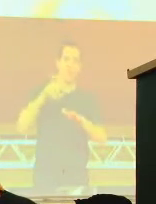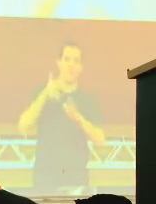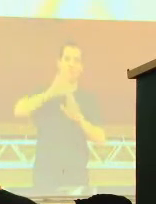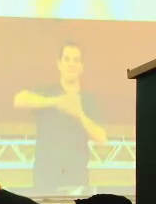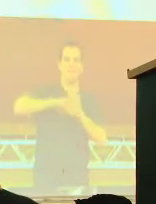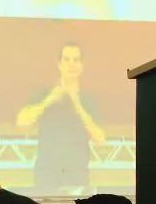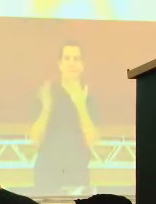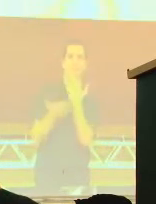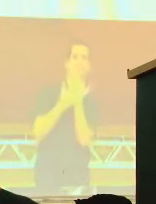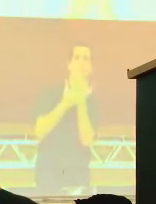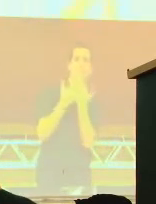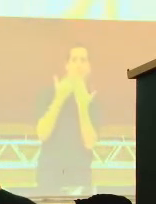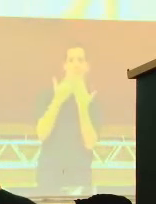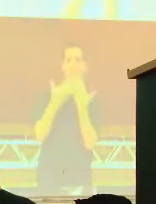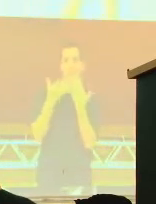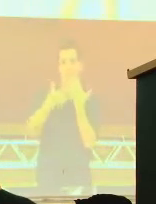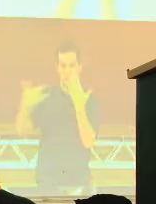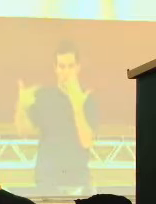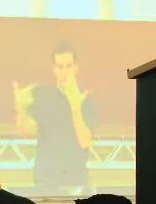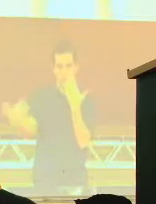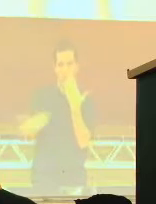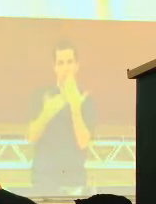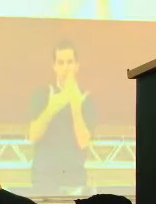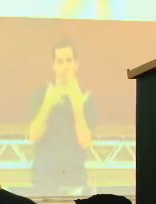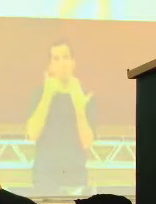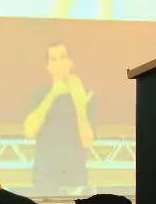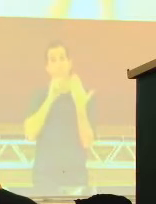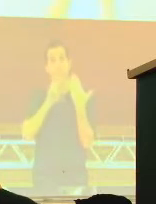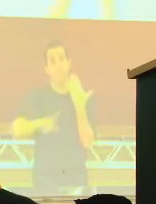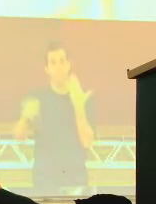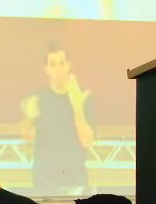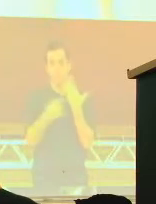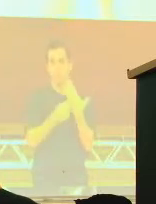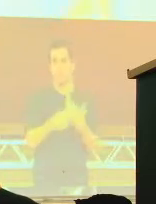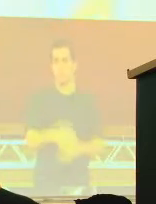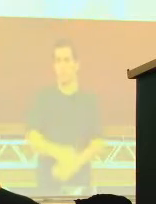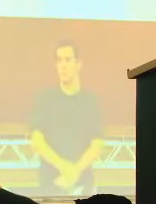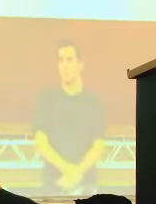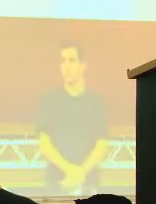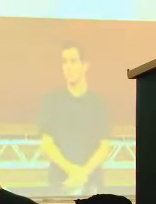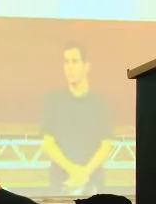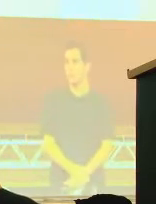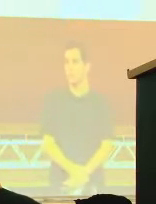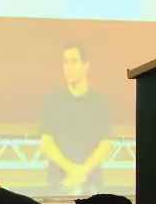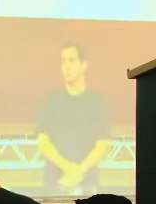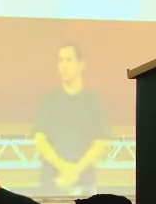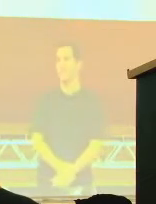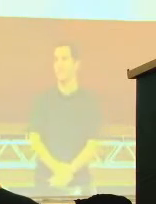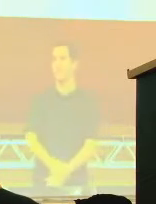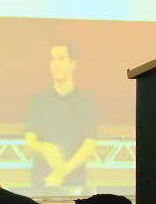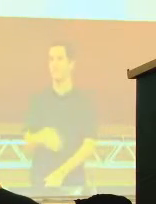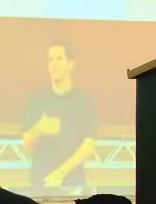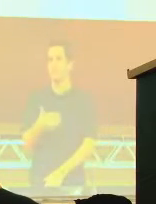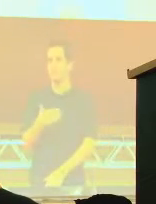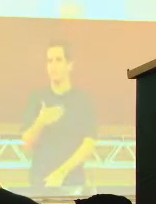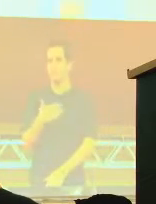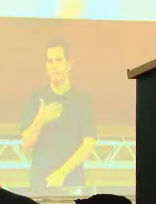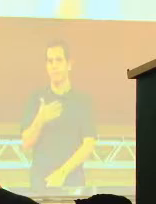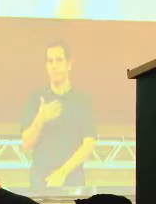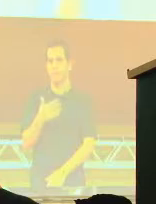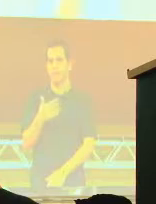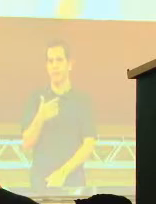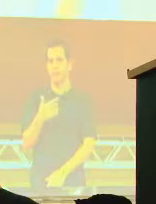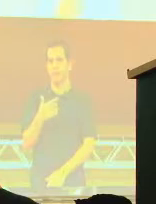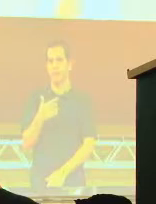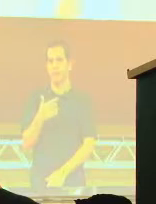Você entende isso também como um cerceamento de liberdade? I don't know what that means. I'm sorry. I don't know what it means to say the